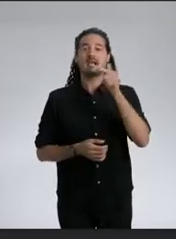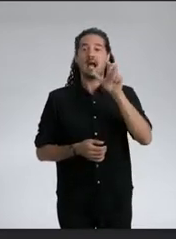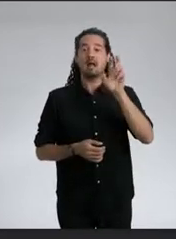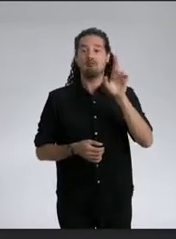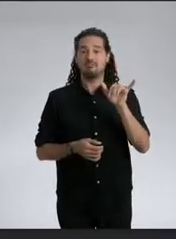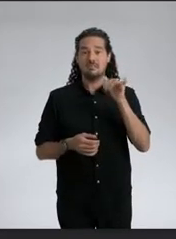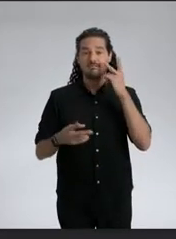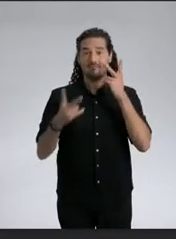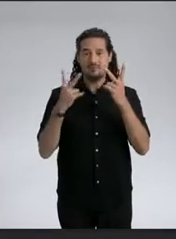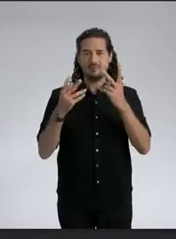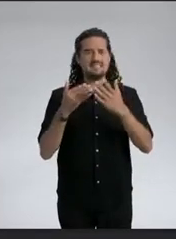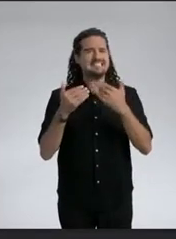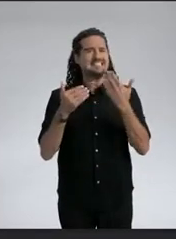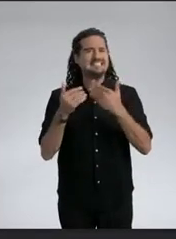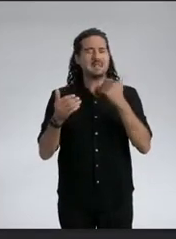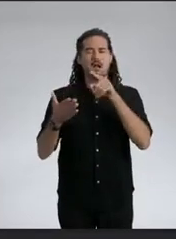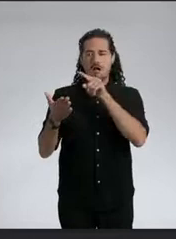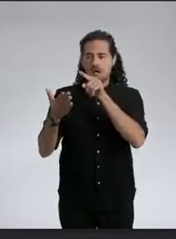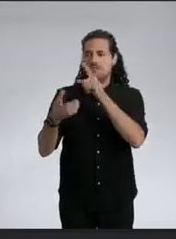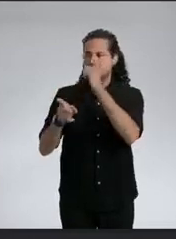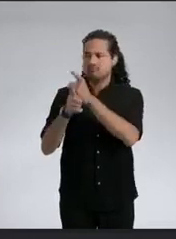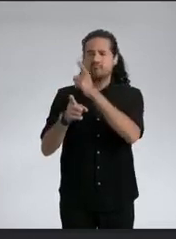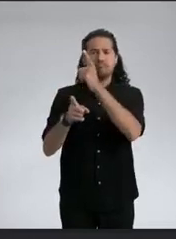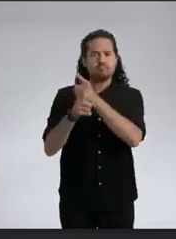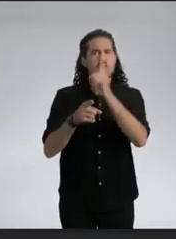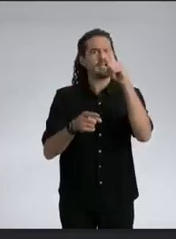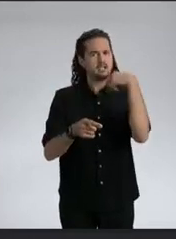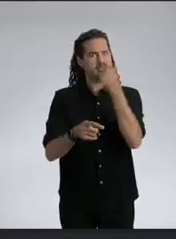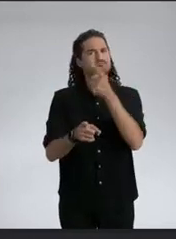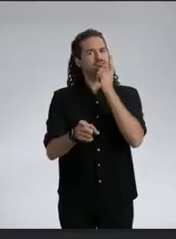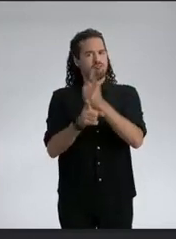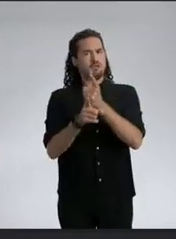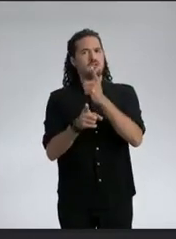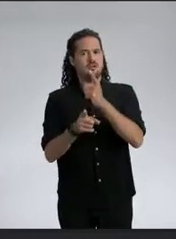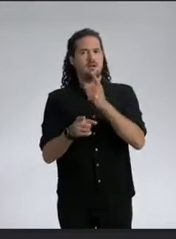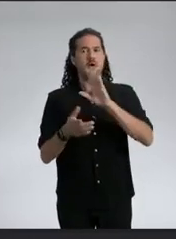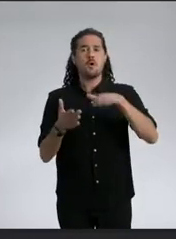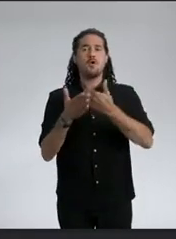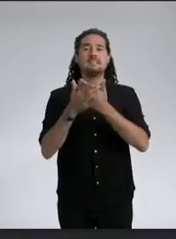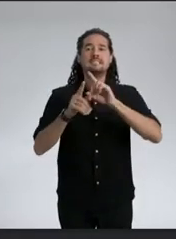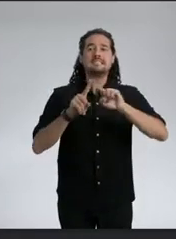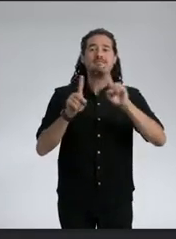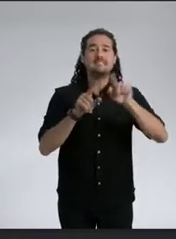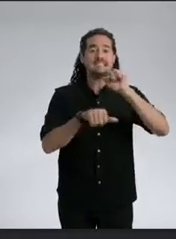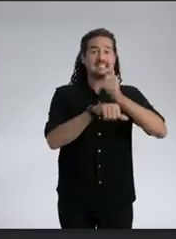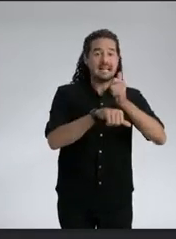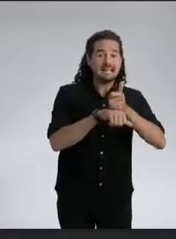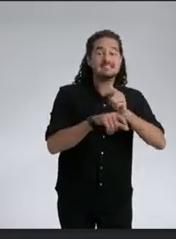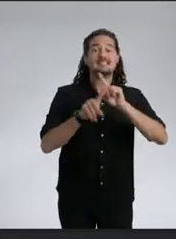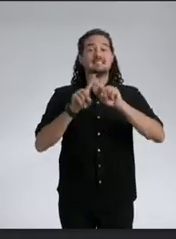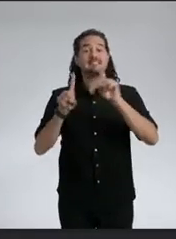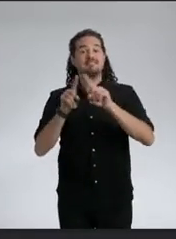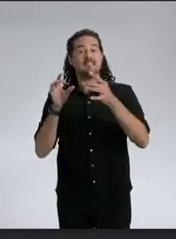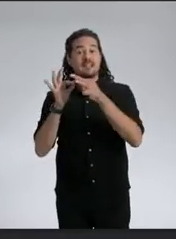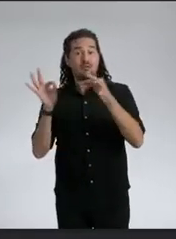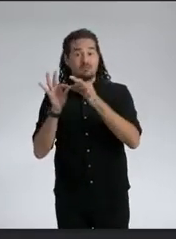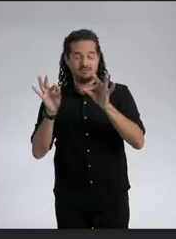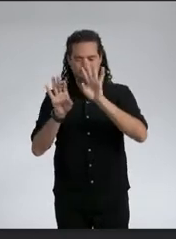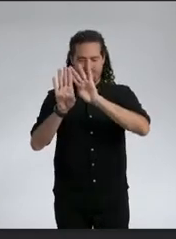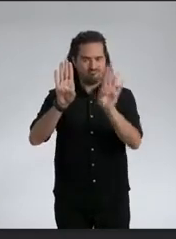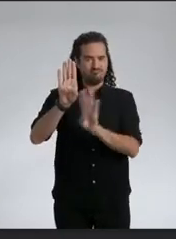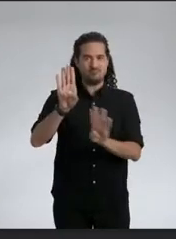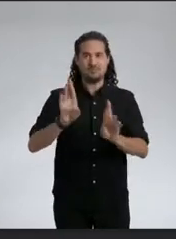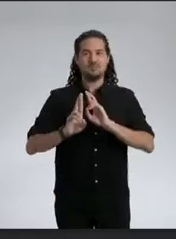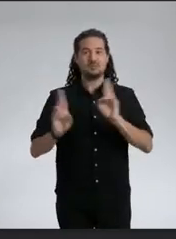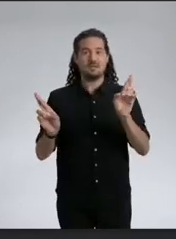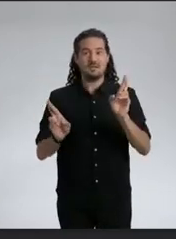app is looking fantastic across all conditions, languages, and layouts. Over in my unit tests, I have a test failure that I'm